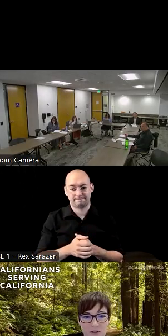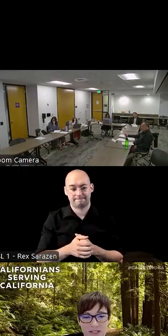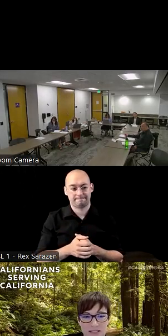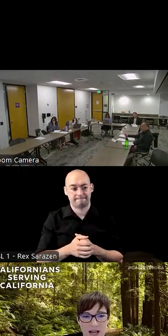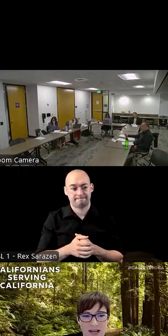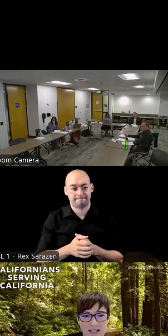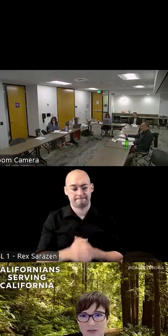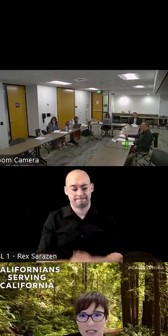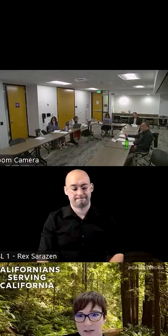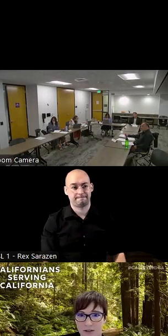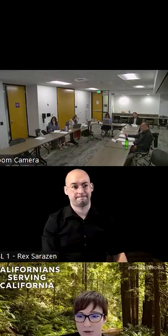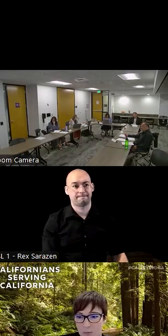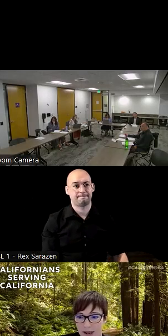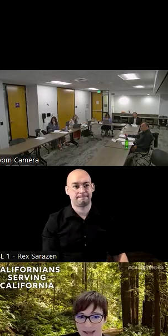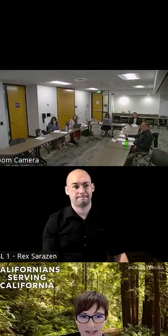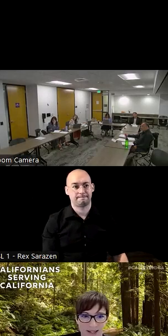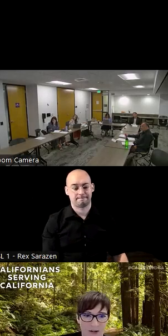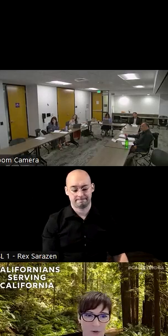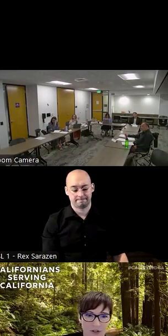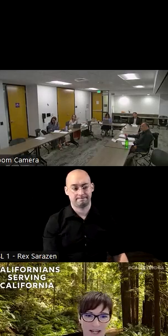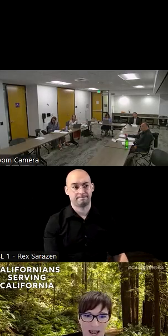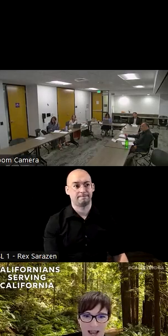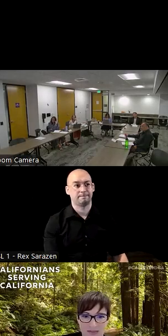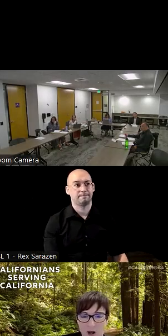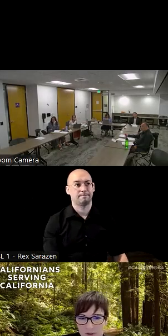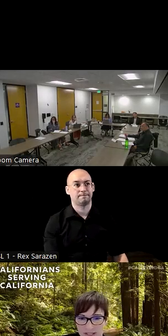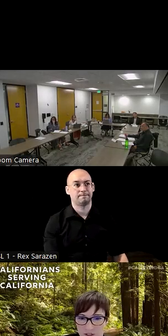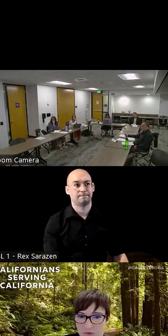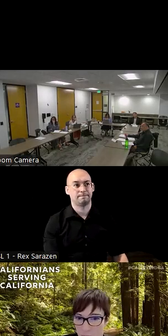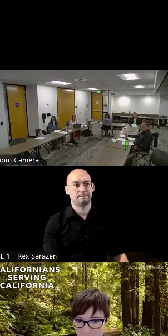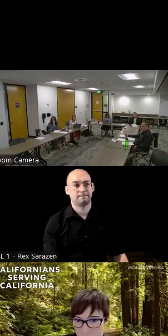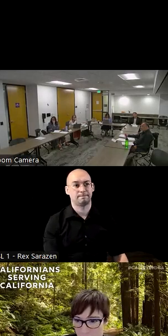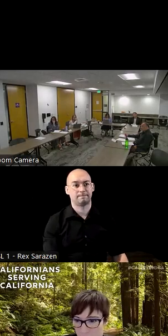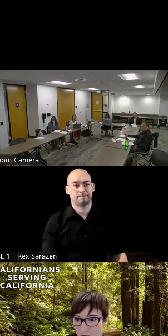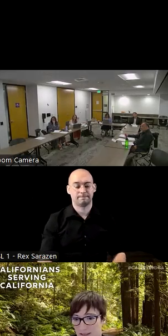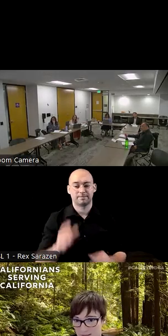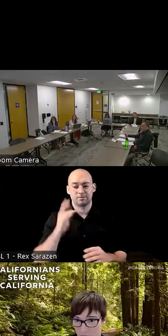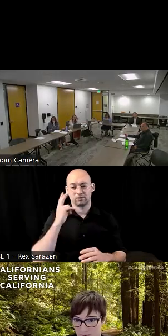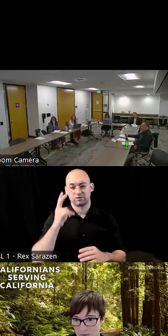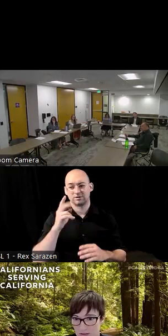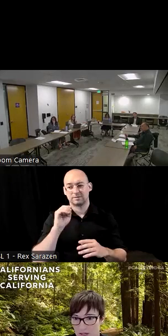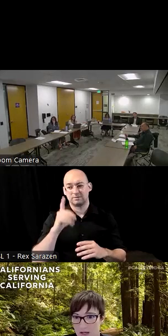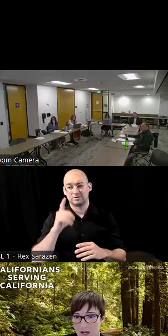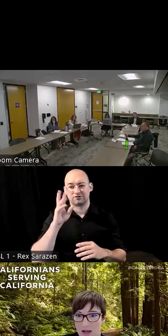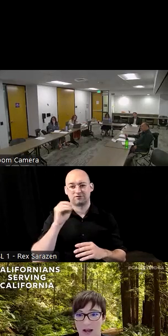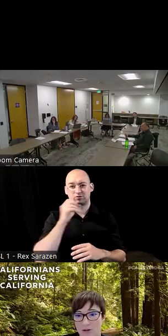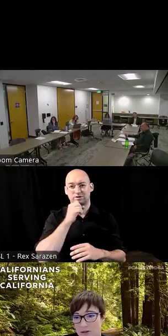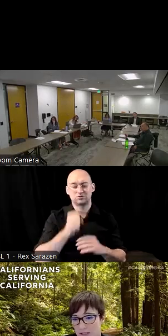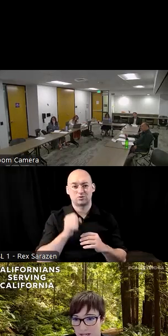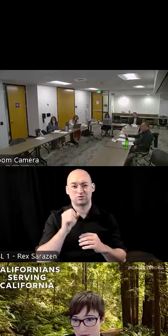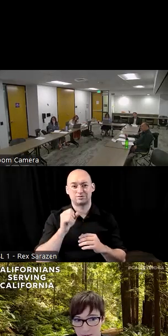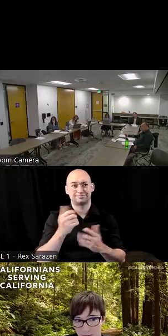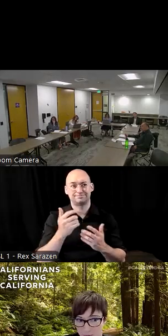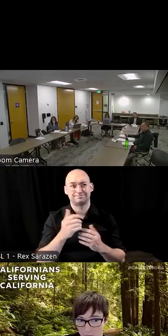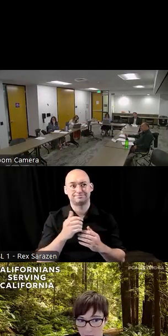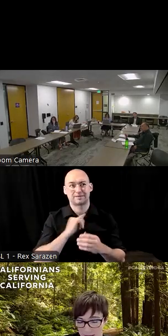And so on this side, shifting gears a little bit, we're looking at the population 40 years and older by living arrangement. I included